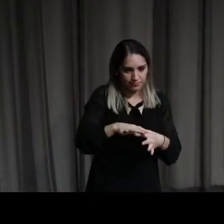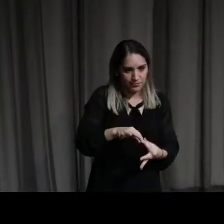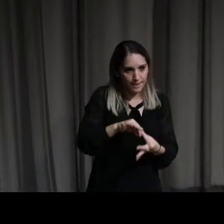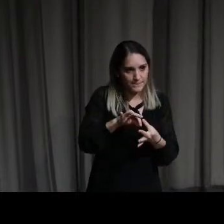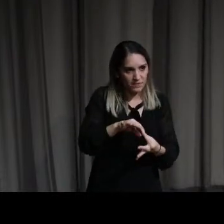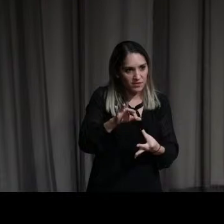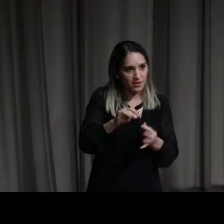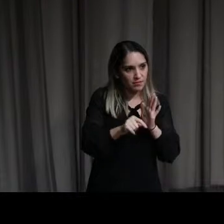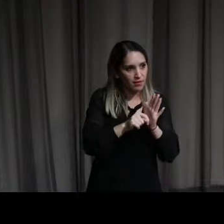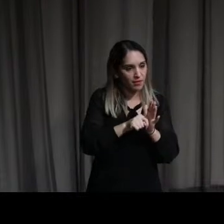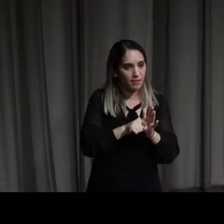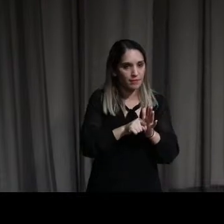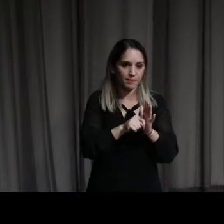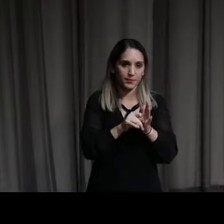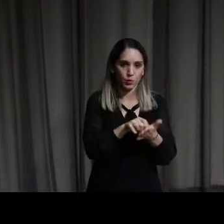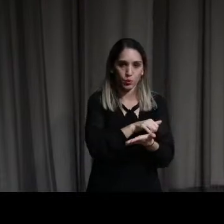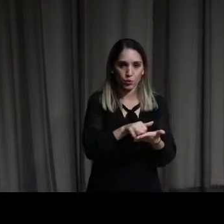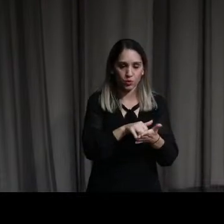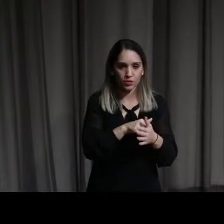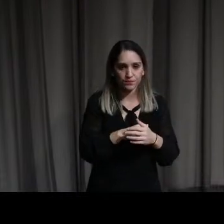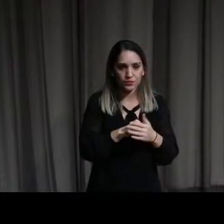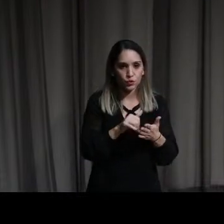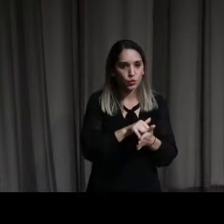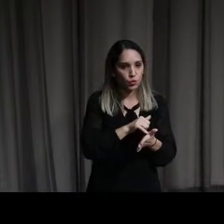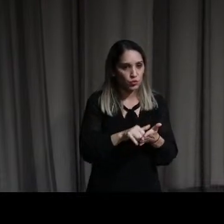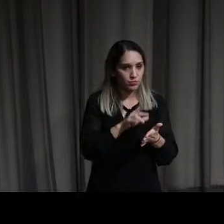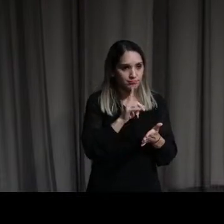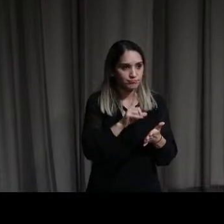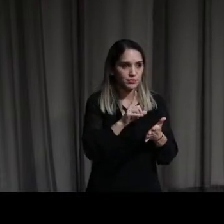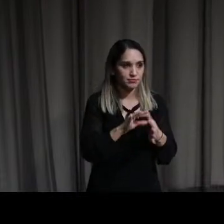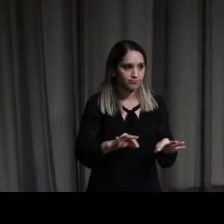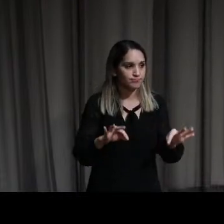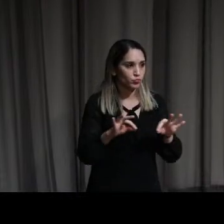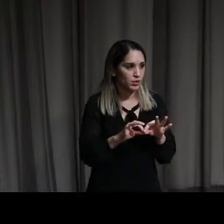in New York. So New York was a very important place for him.